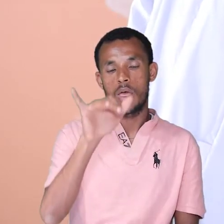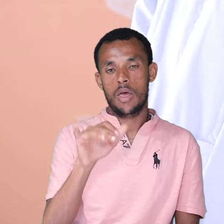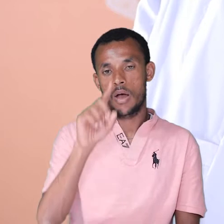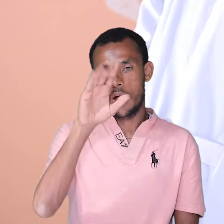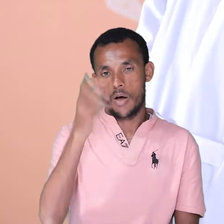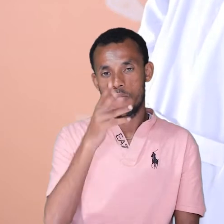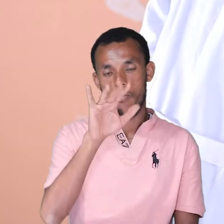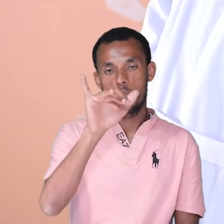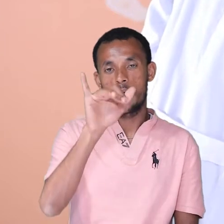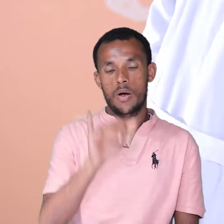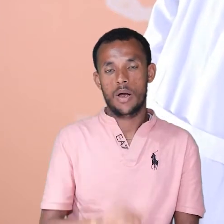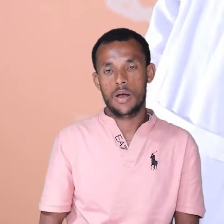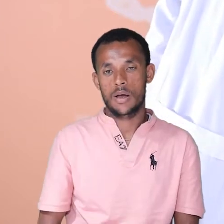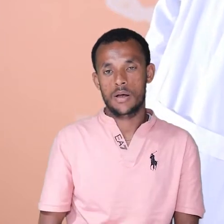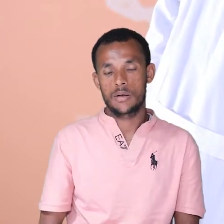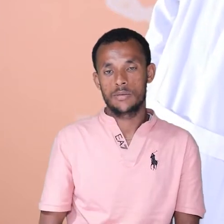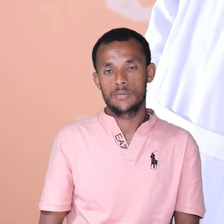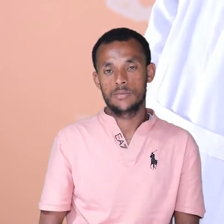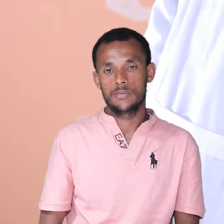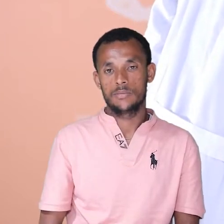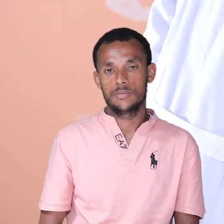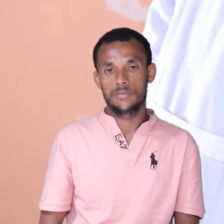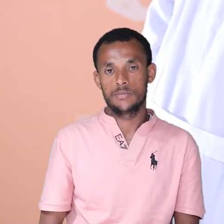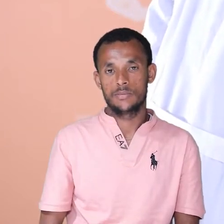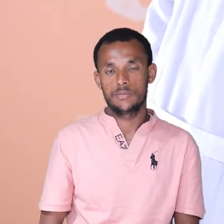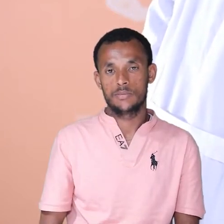of Y here,